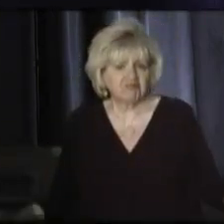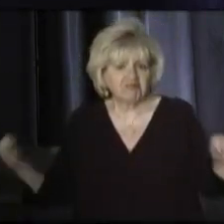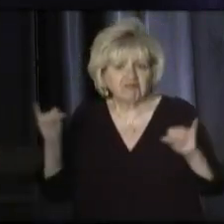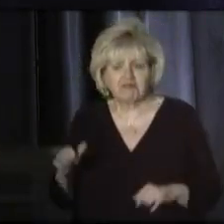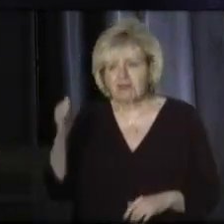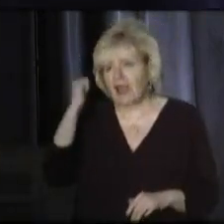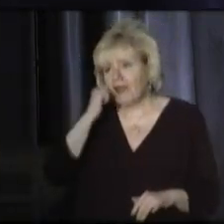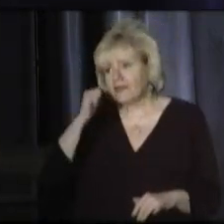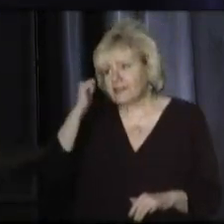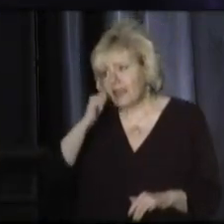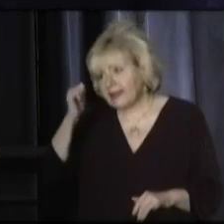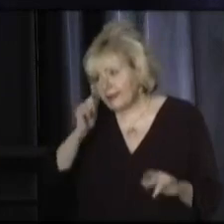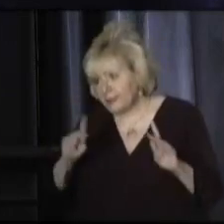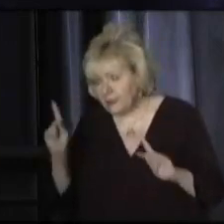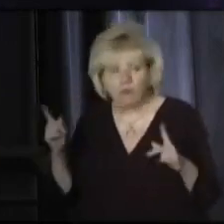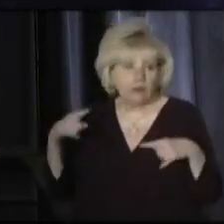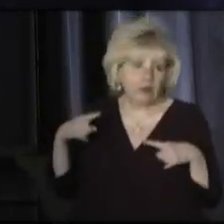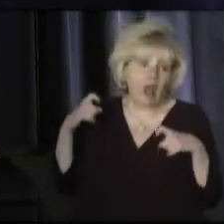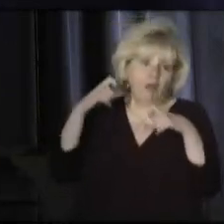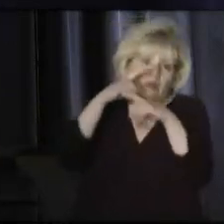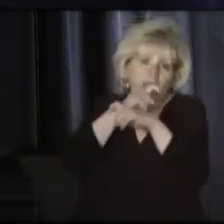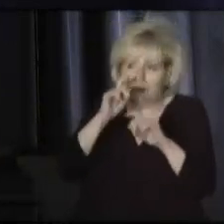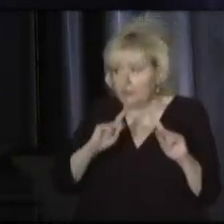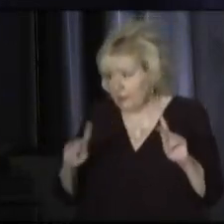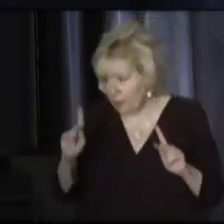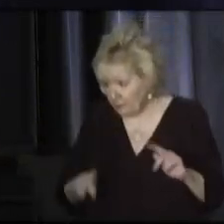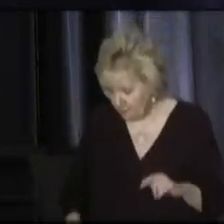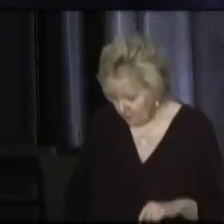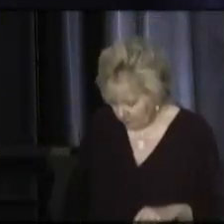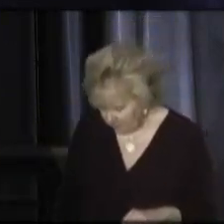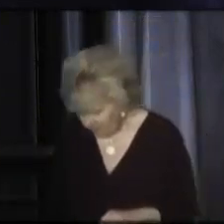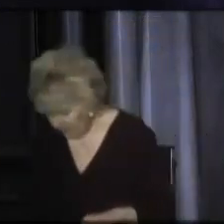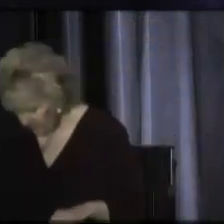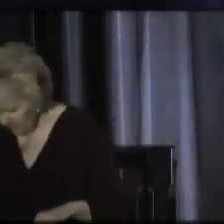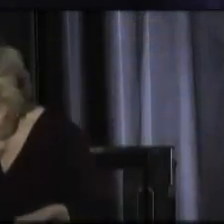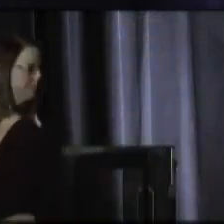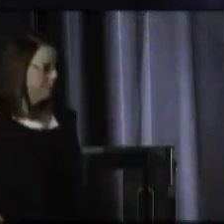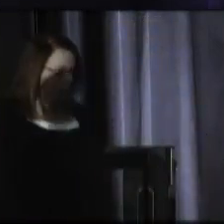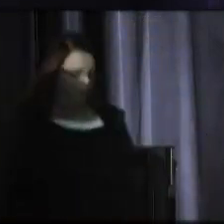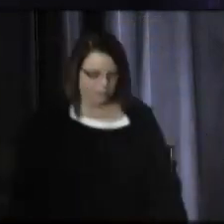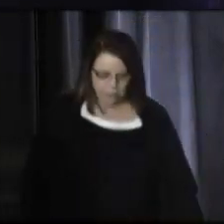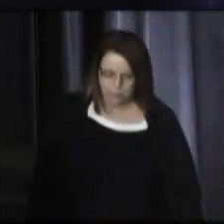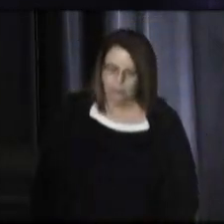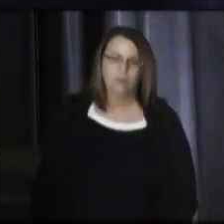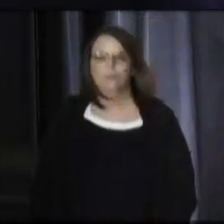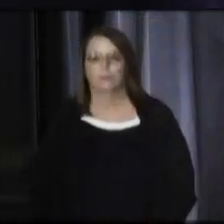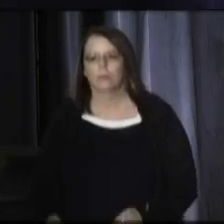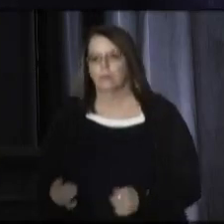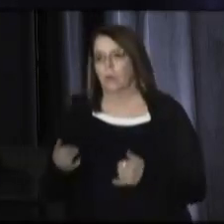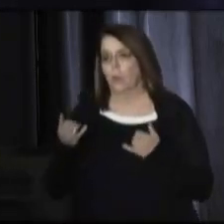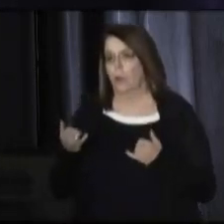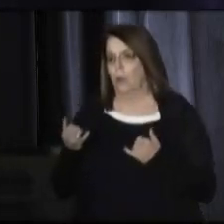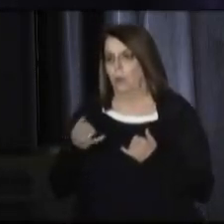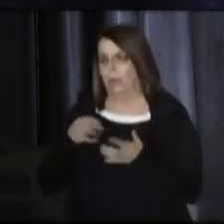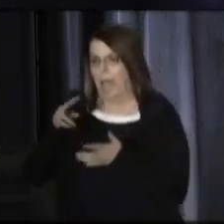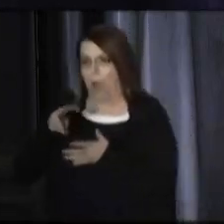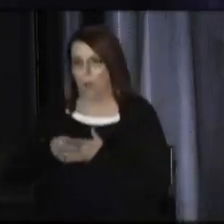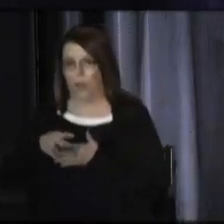Beautiful, I thought. Go, I thought, be alive. I stayed right there with them like it was the only thing to